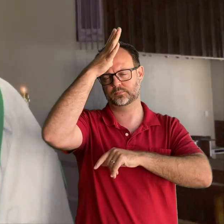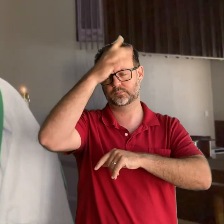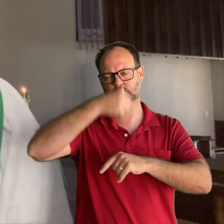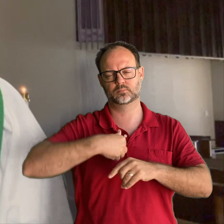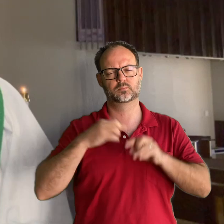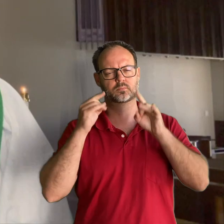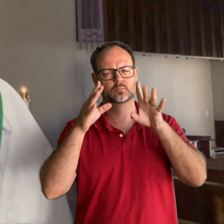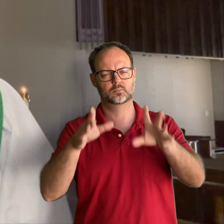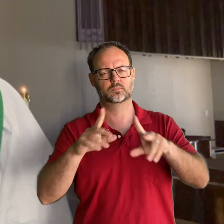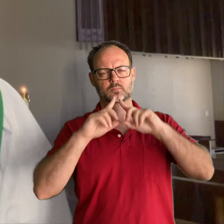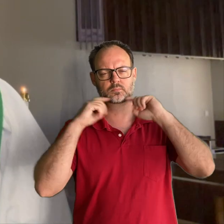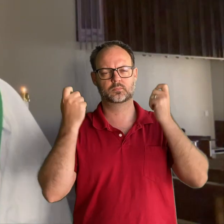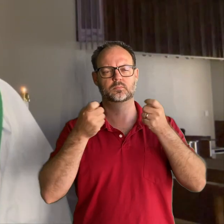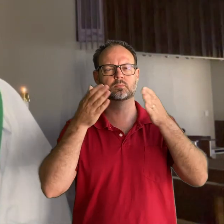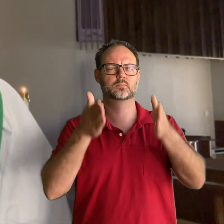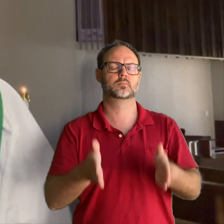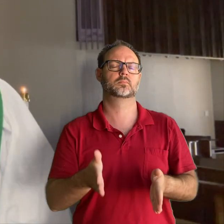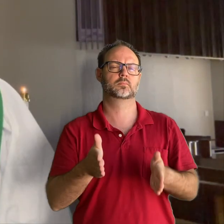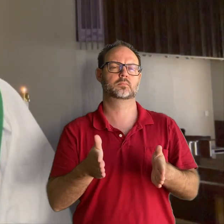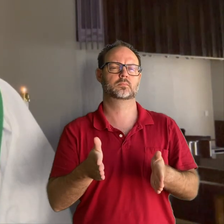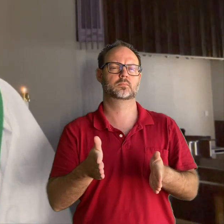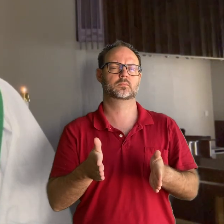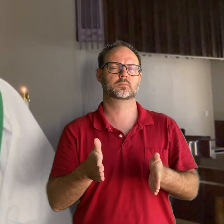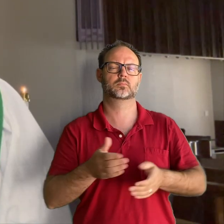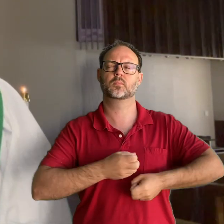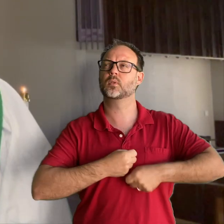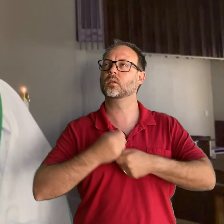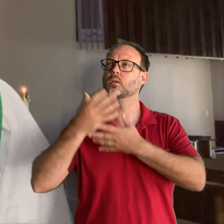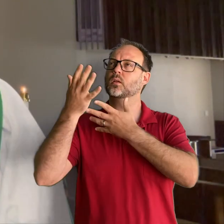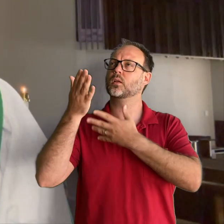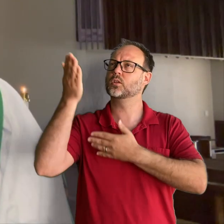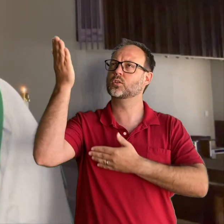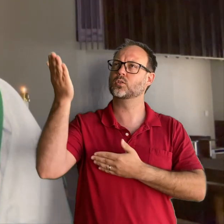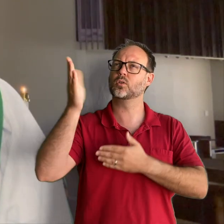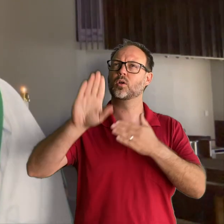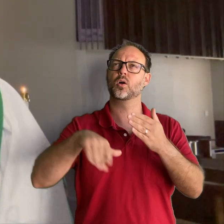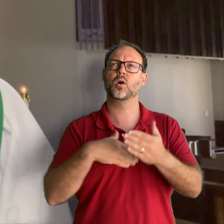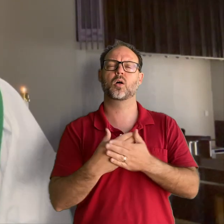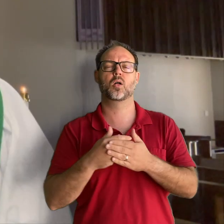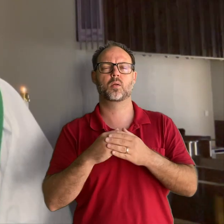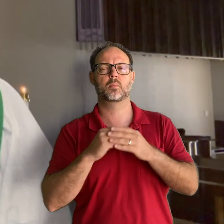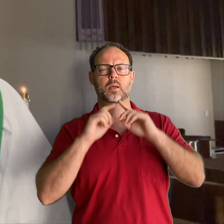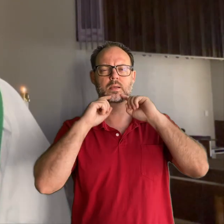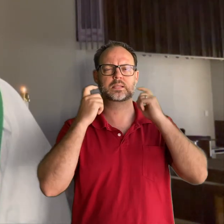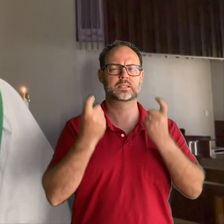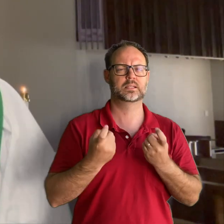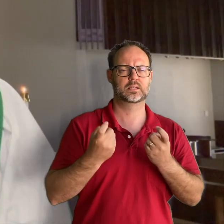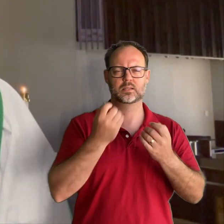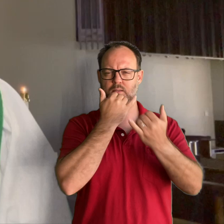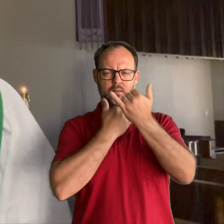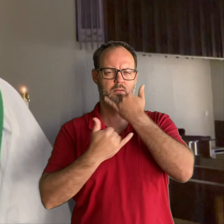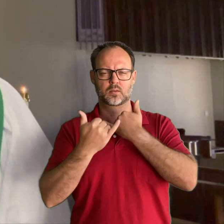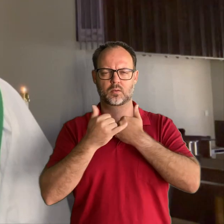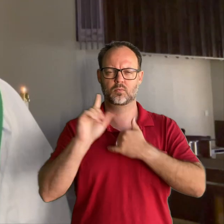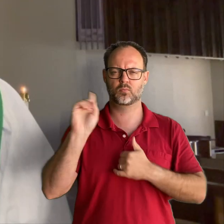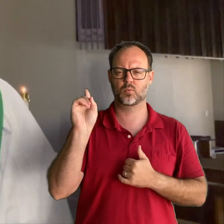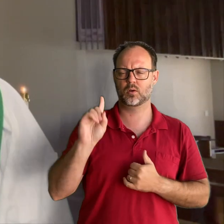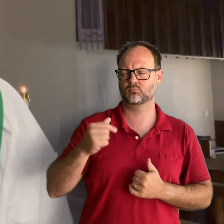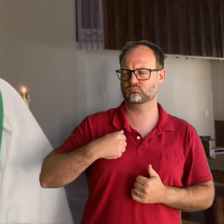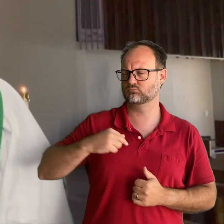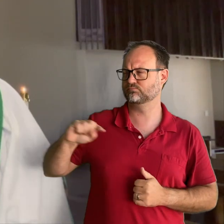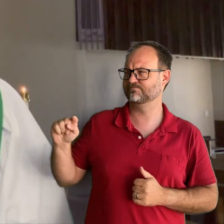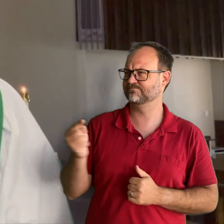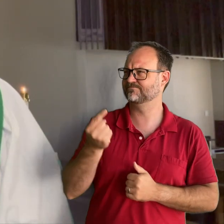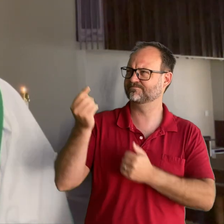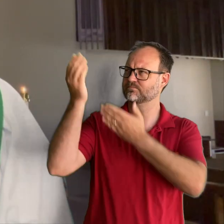Father, I, a poor, miserable sinner, confess unto thee all my sins and iniquities, with which I